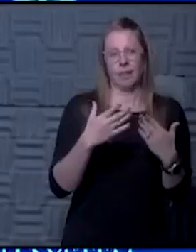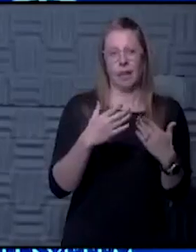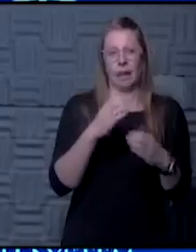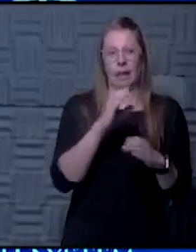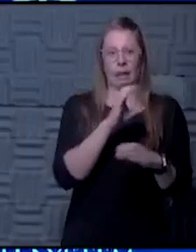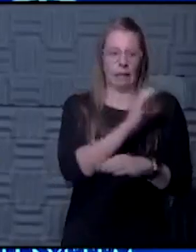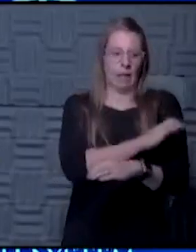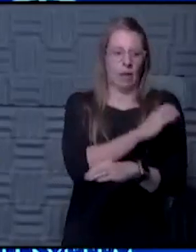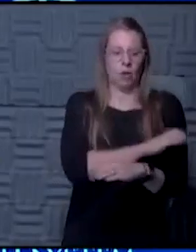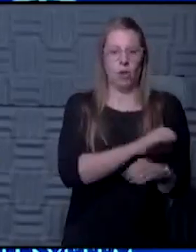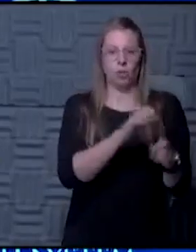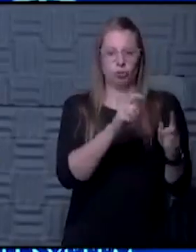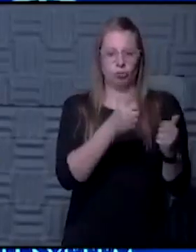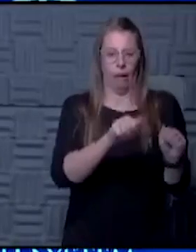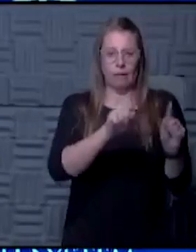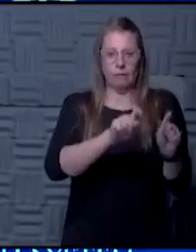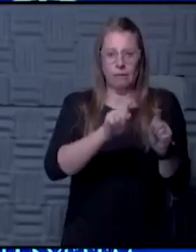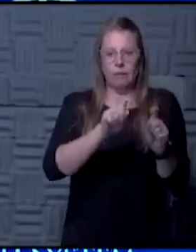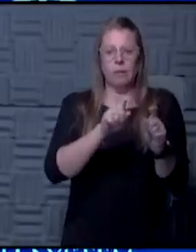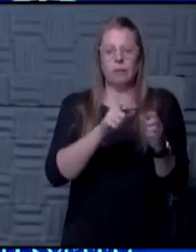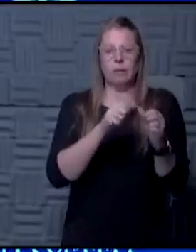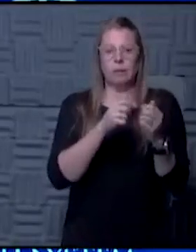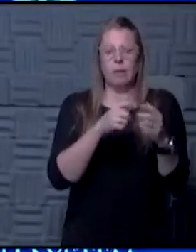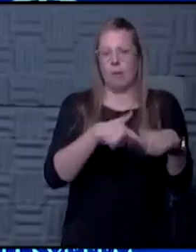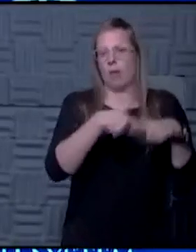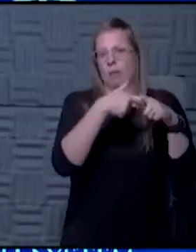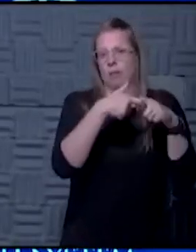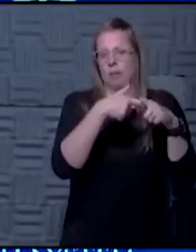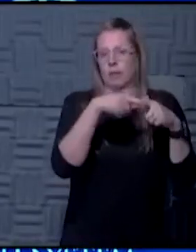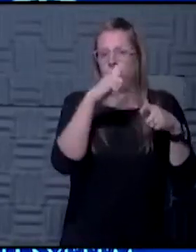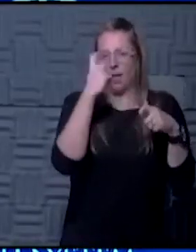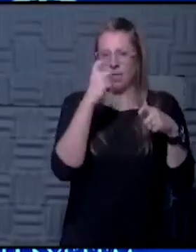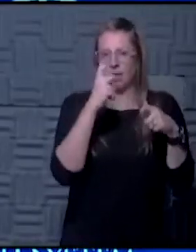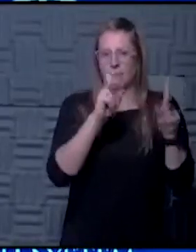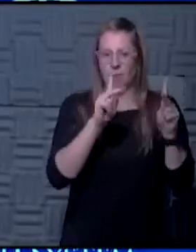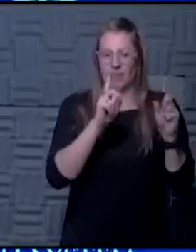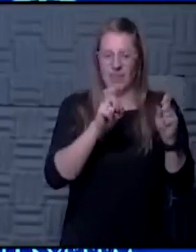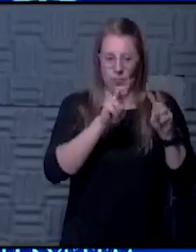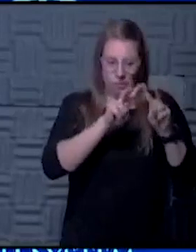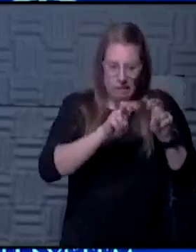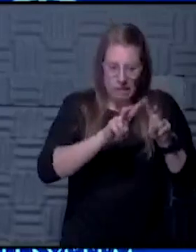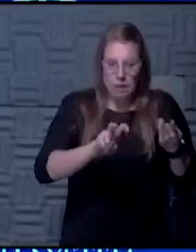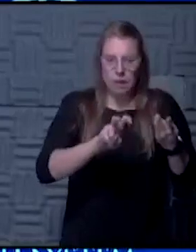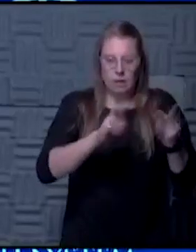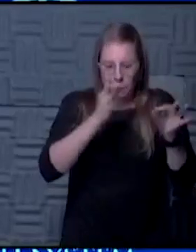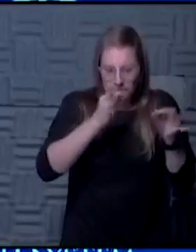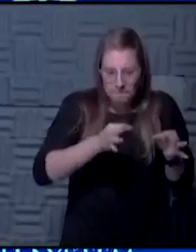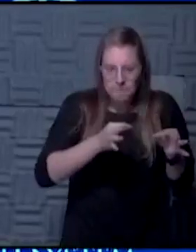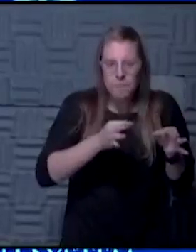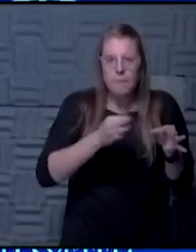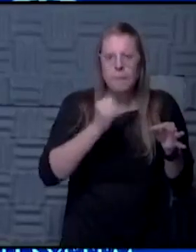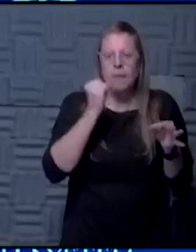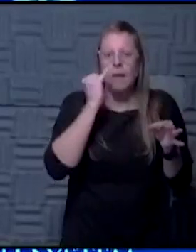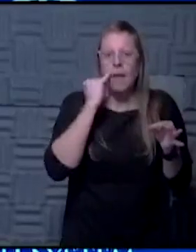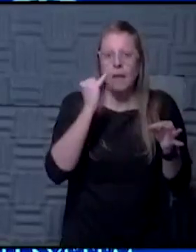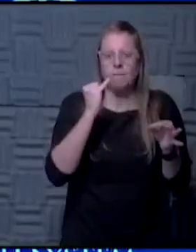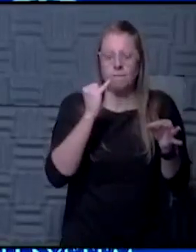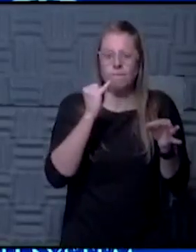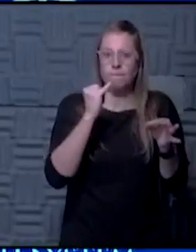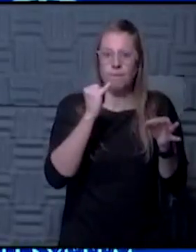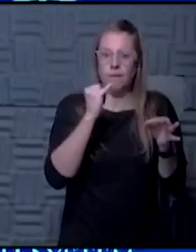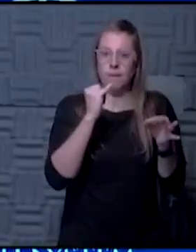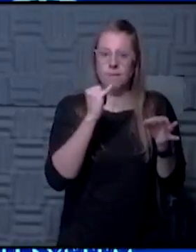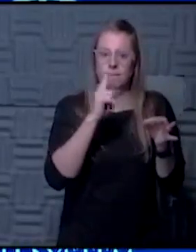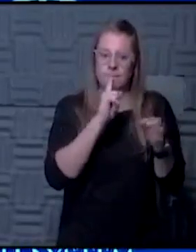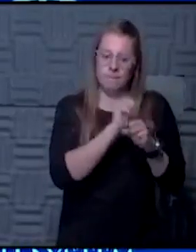they're ongoing because there's something that happens and people have got to take a closer look and determine whether or not that was